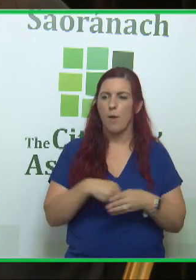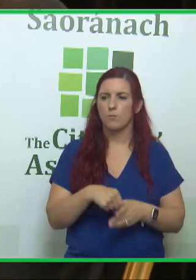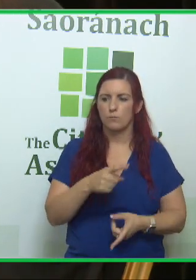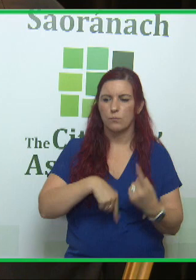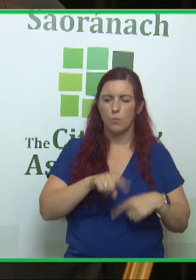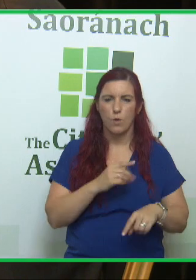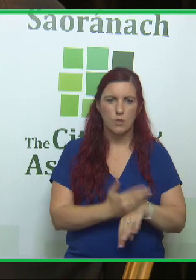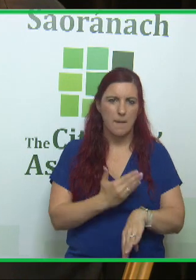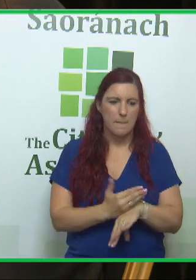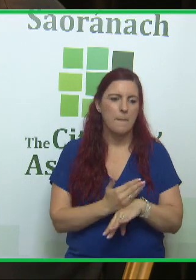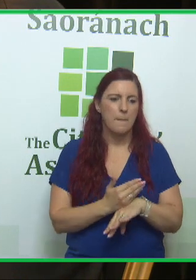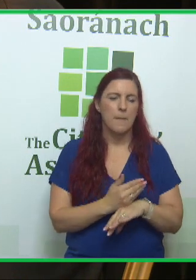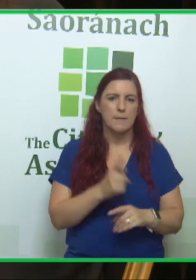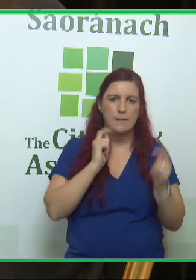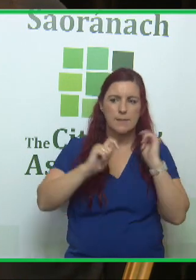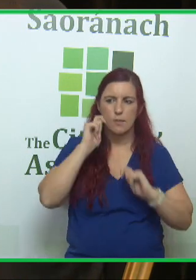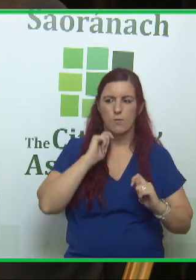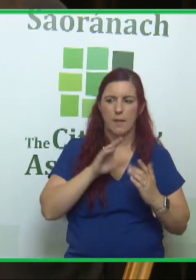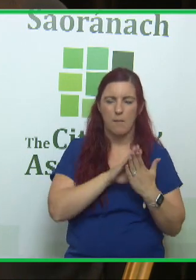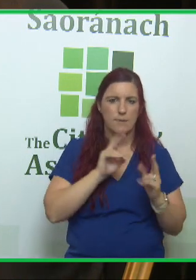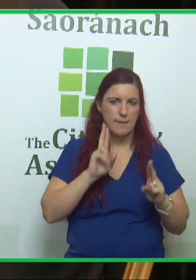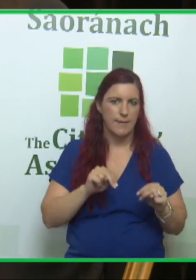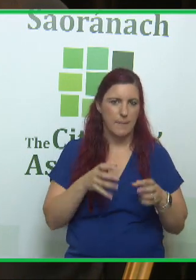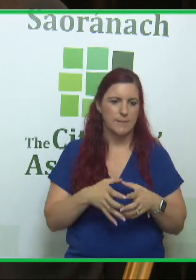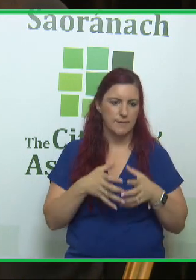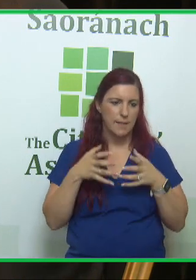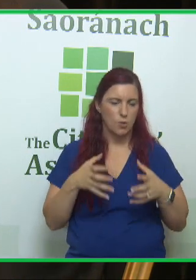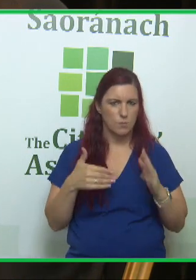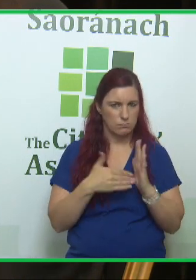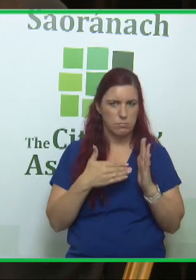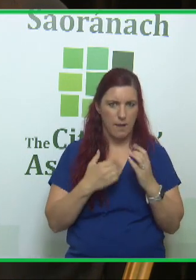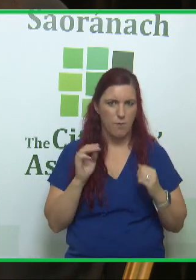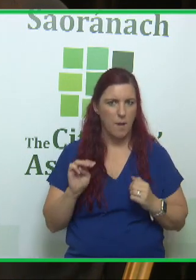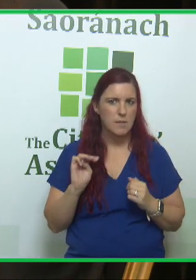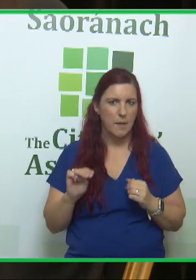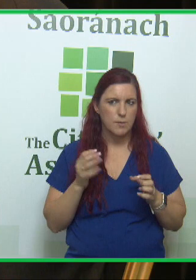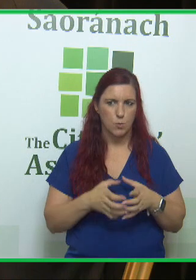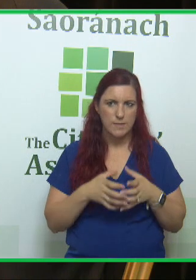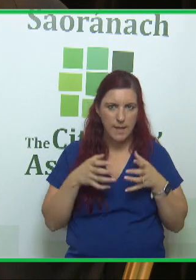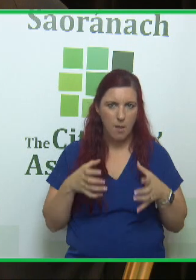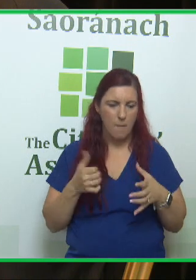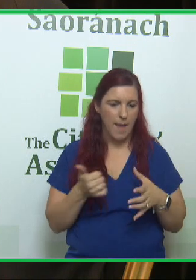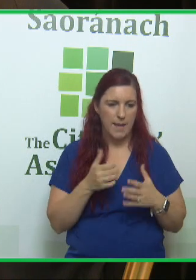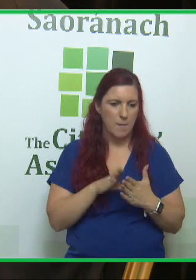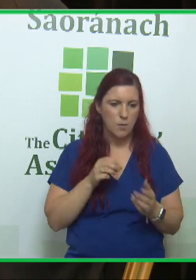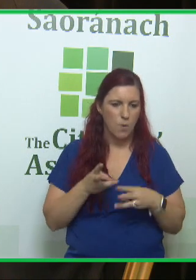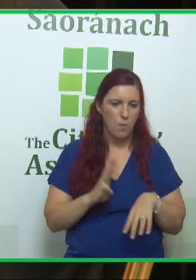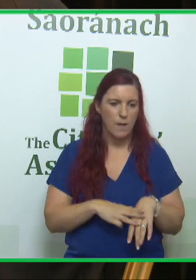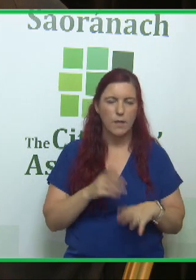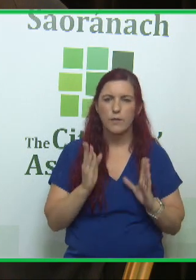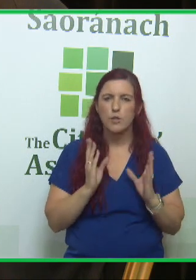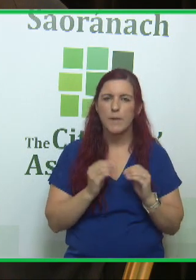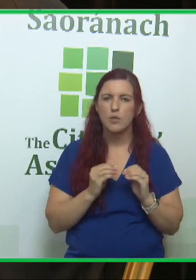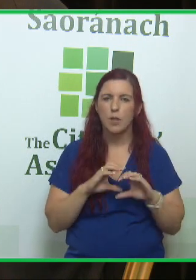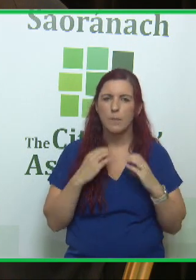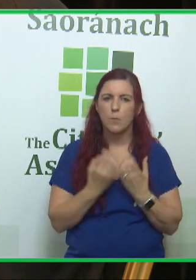what you're doing today is looking at models that can be scaled up, so absolutely there's potential to scale up any models that are working well. You mentioned the community voluntary